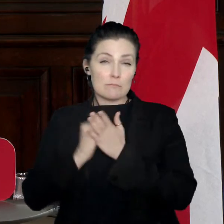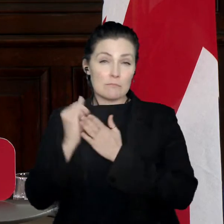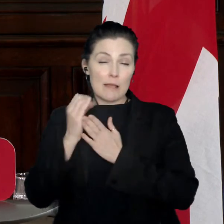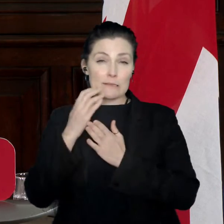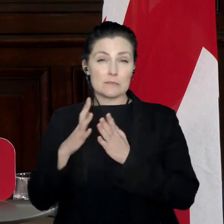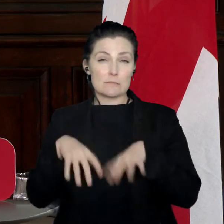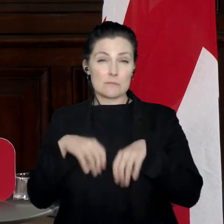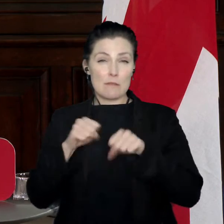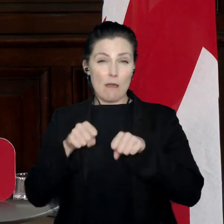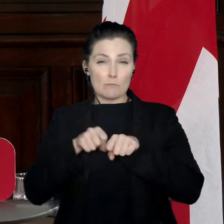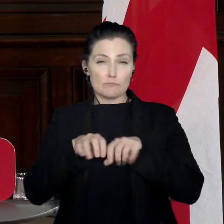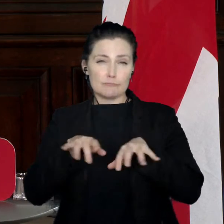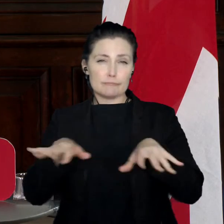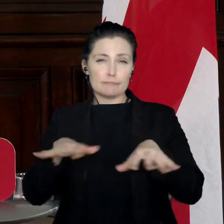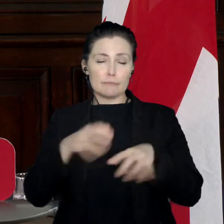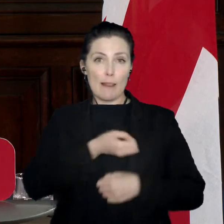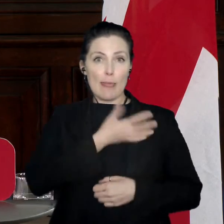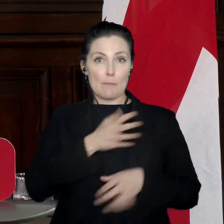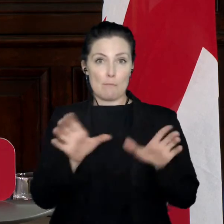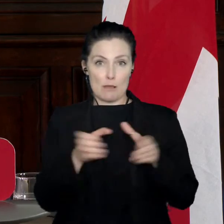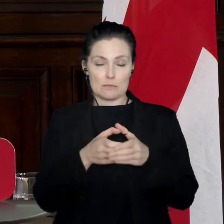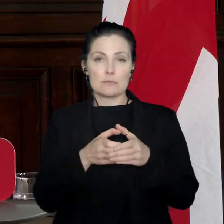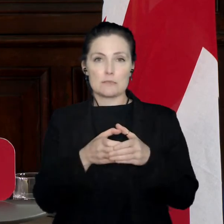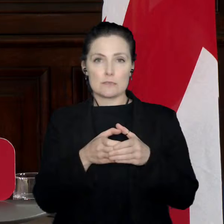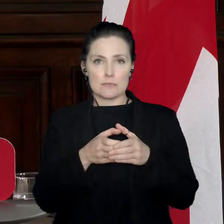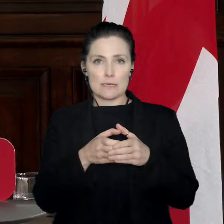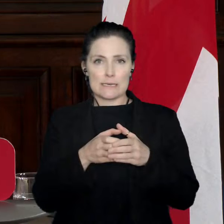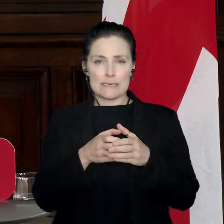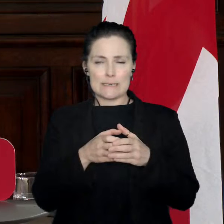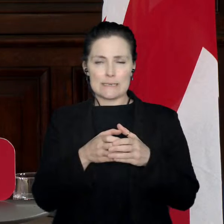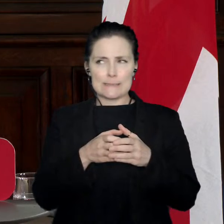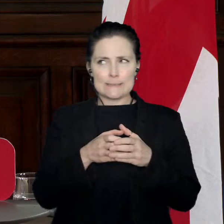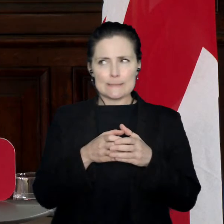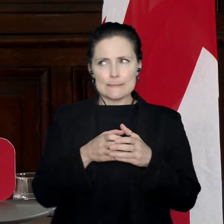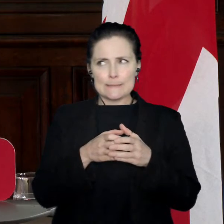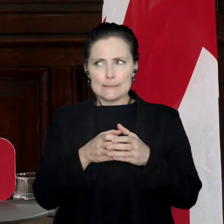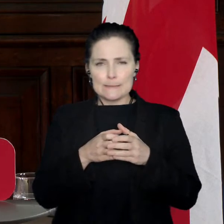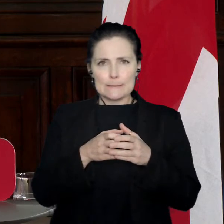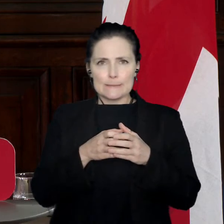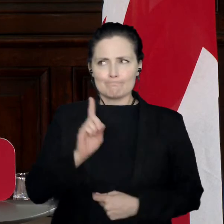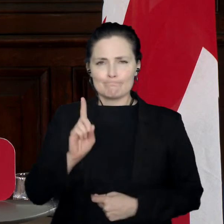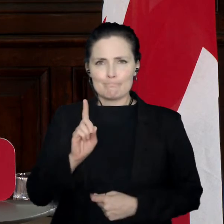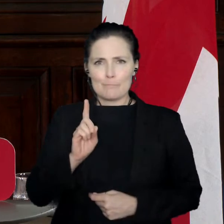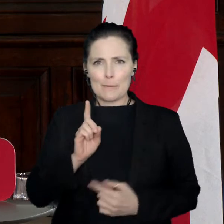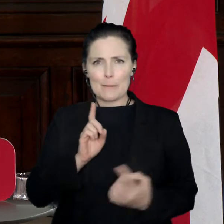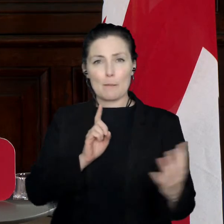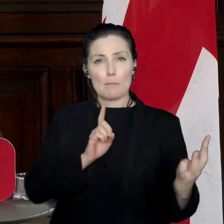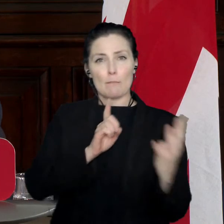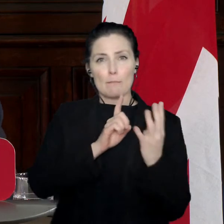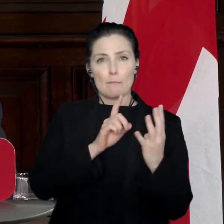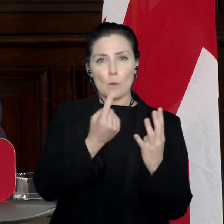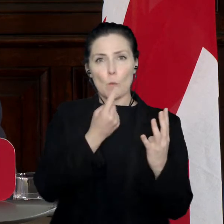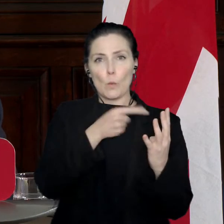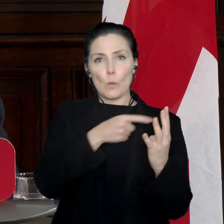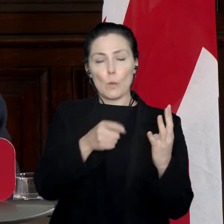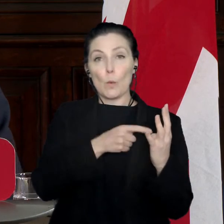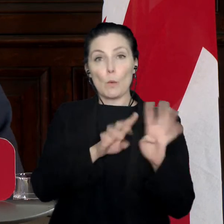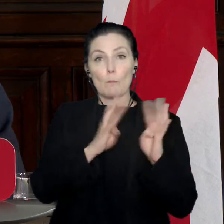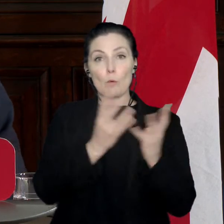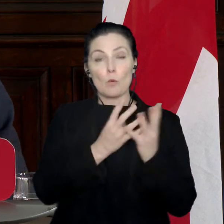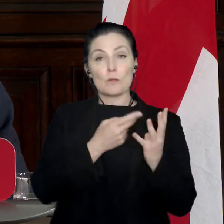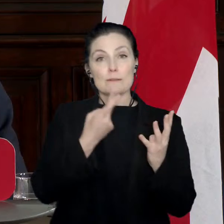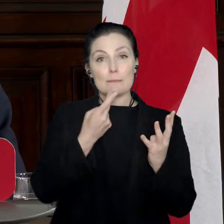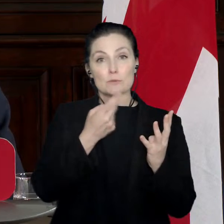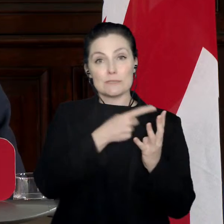I, with trepidation, first met the Board of Deputies. And Marie has always been a completely